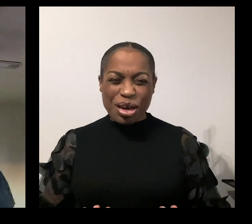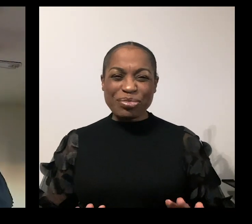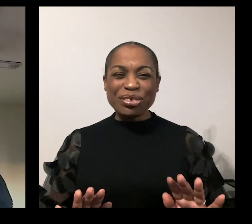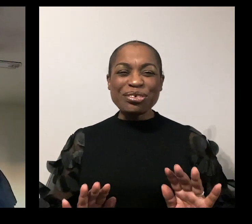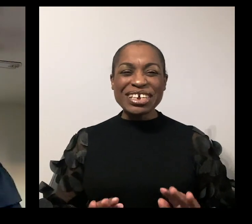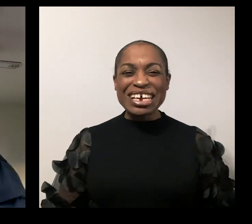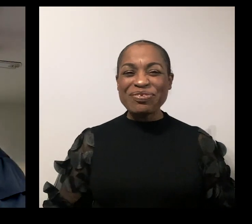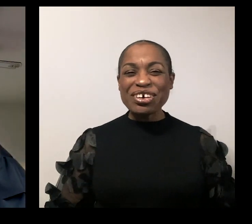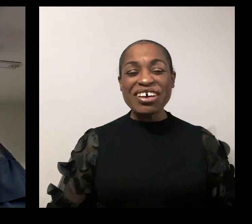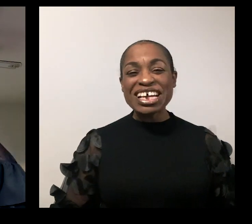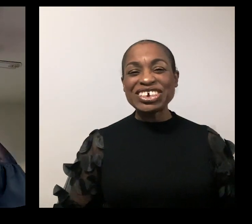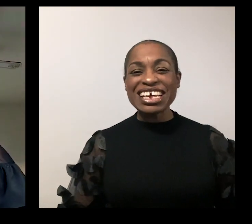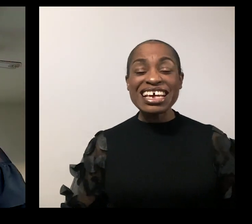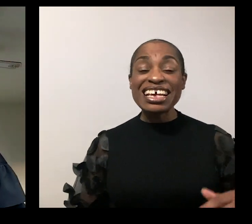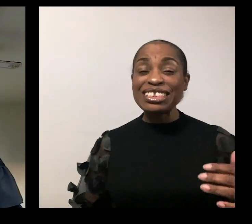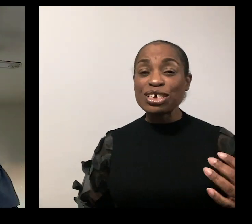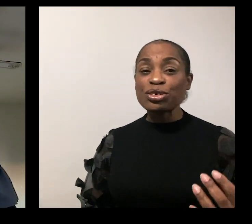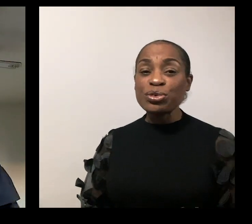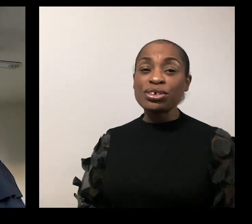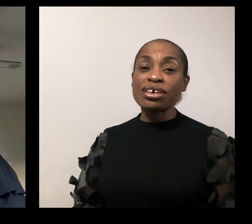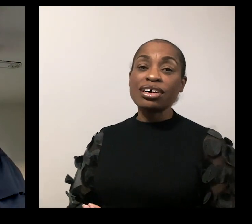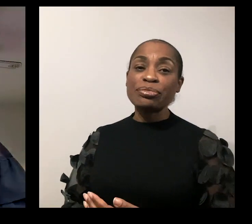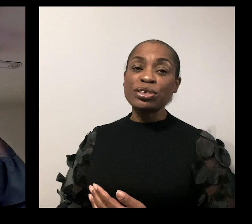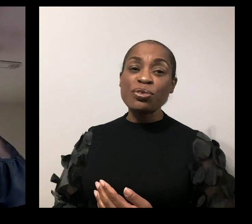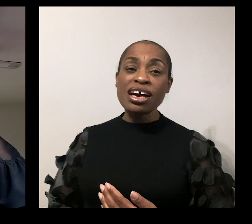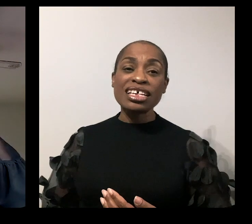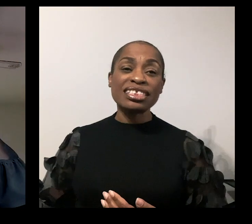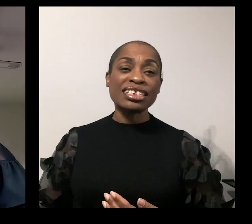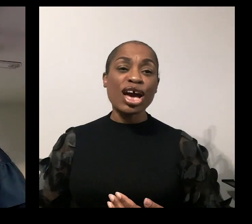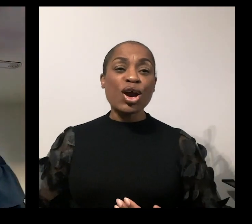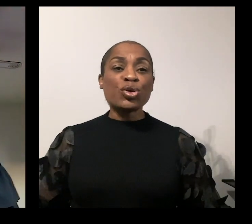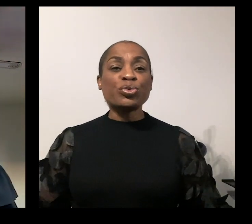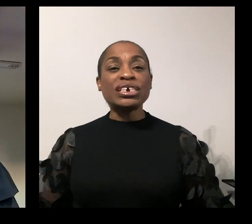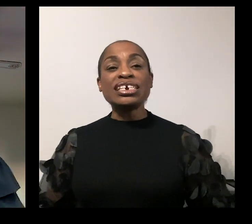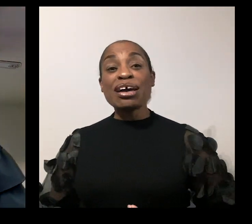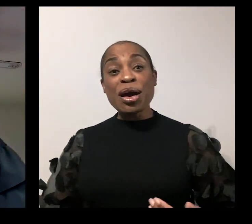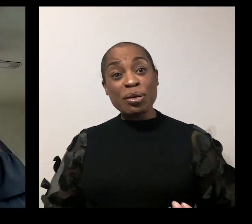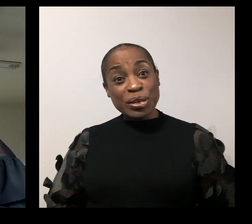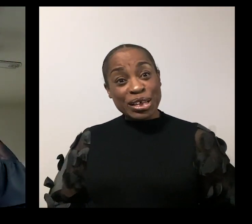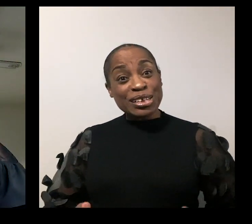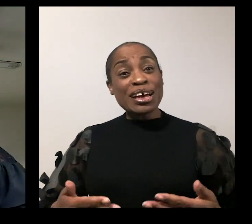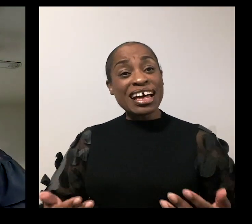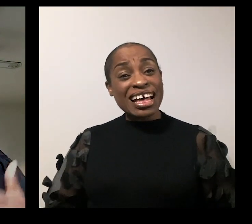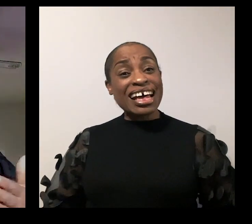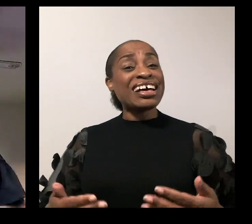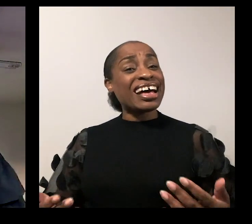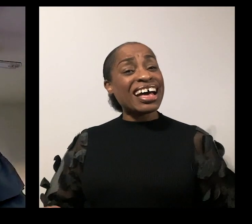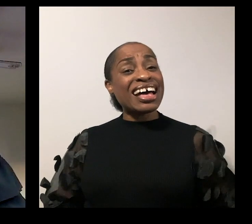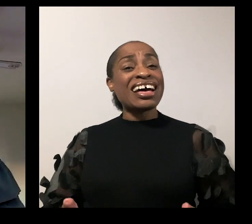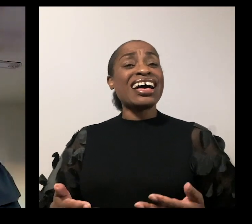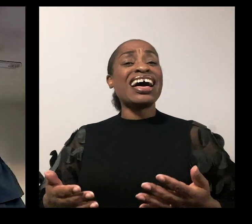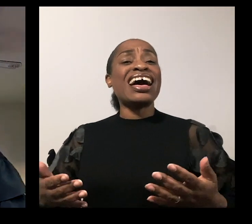grace, beauty for ashes. You come to us, we come